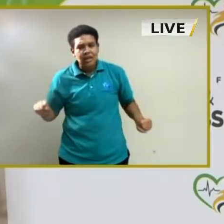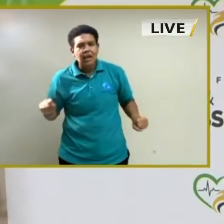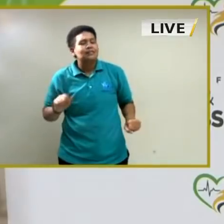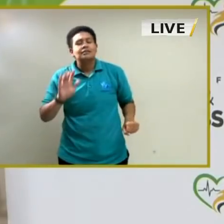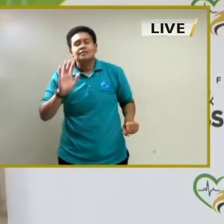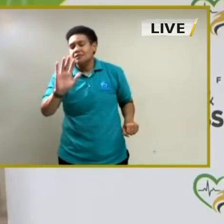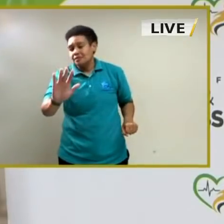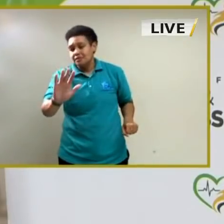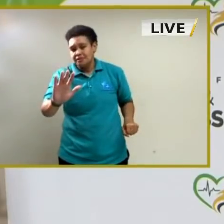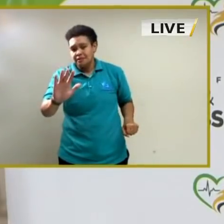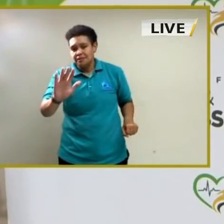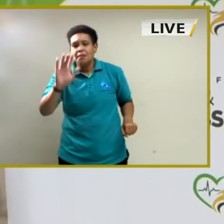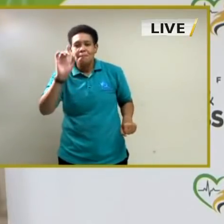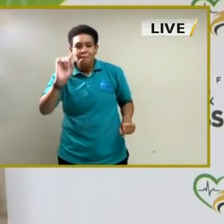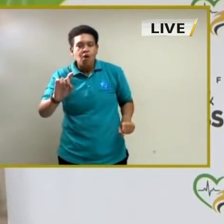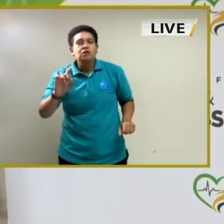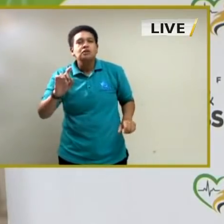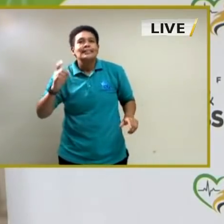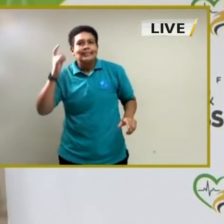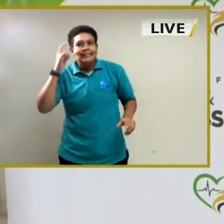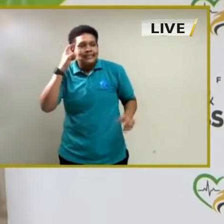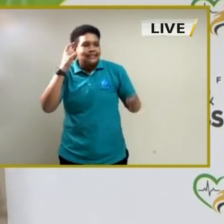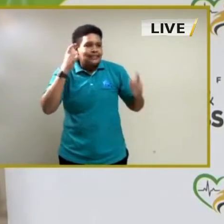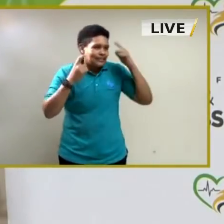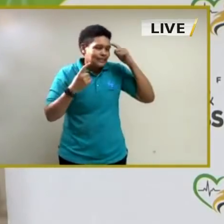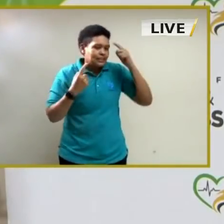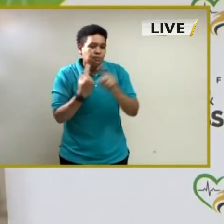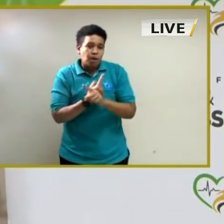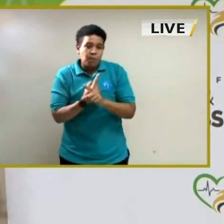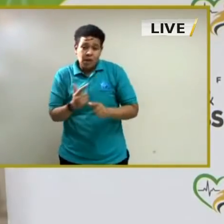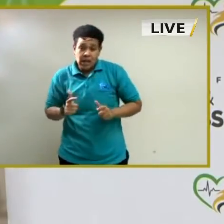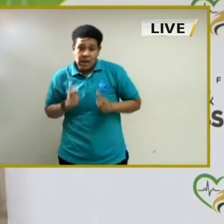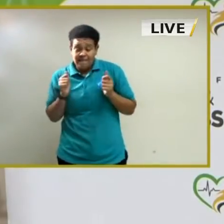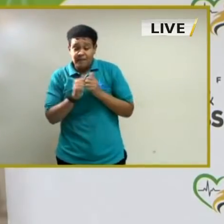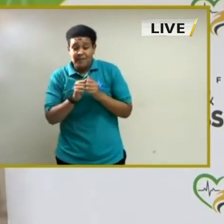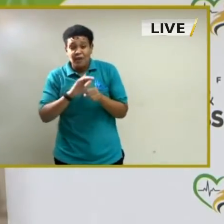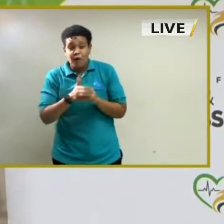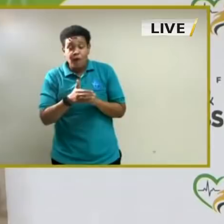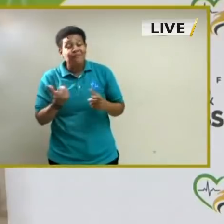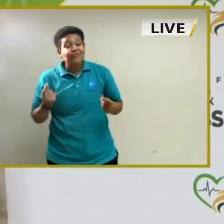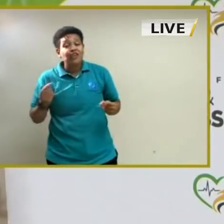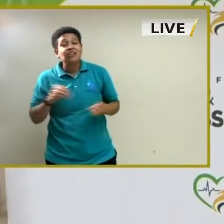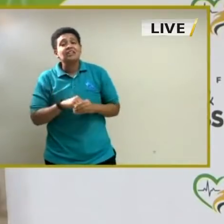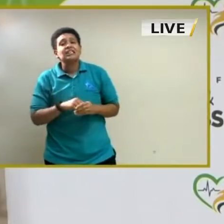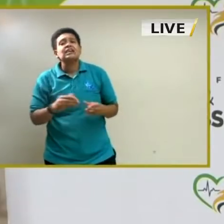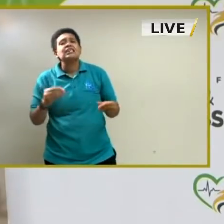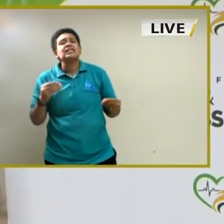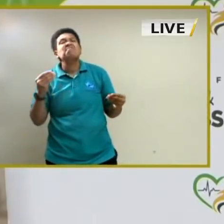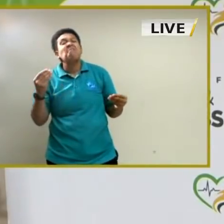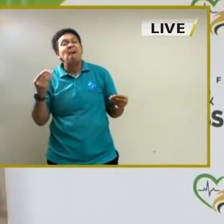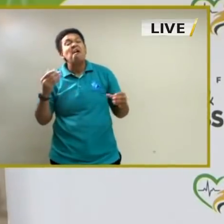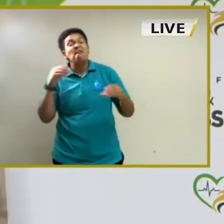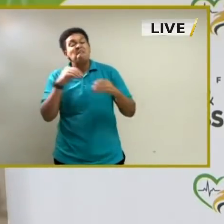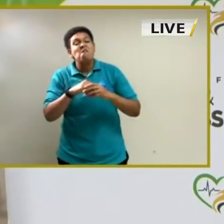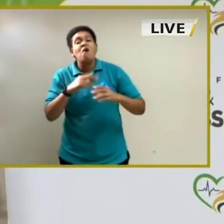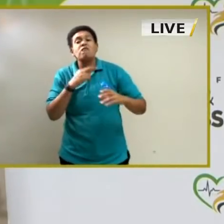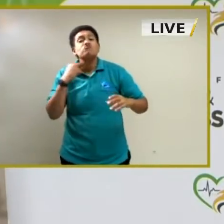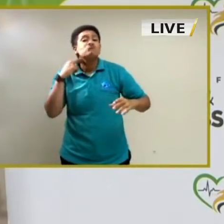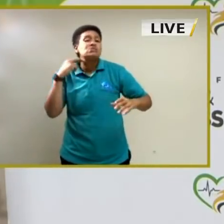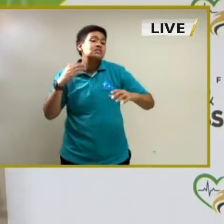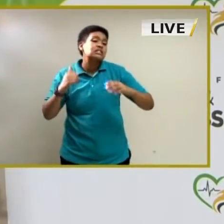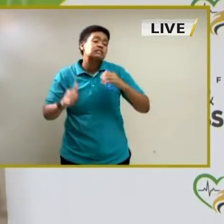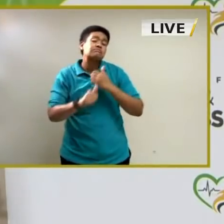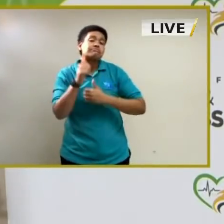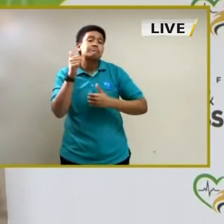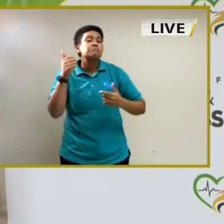recognize that living with COVID does and will involve these levels of risks, and a lot is up